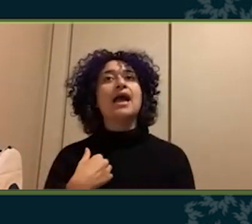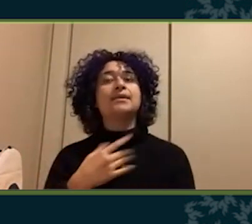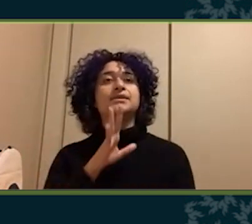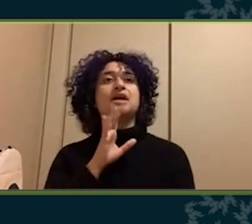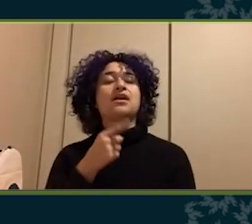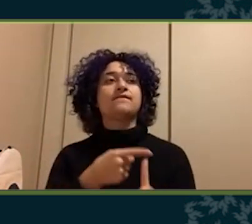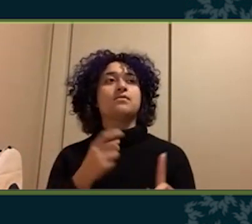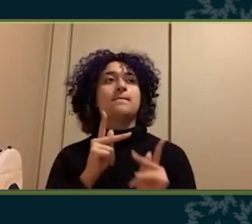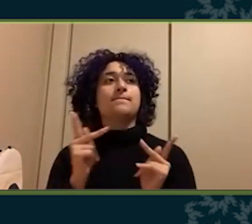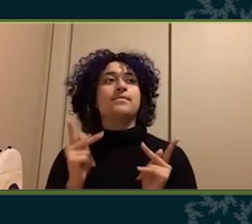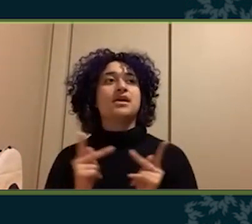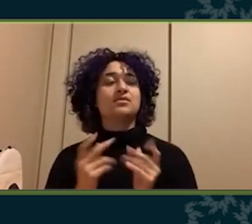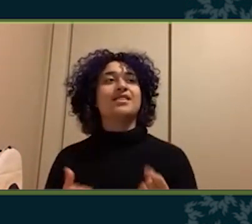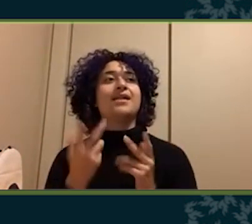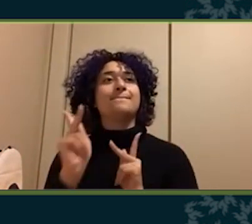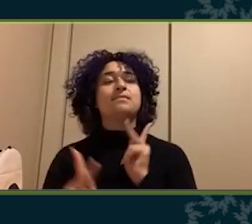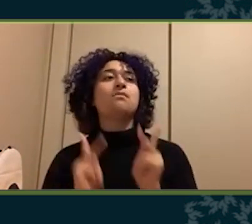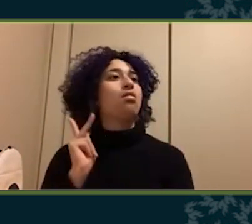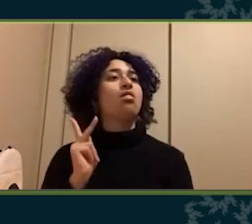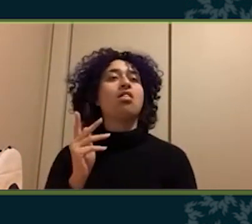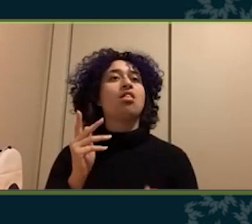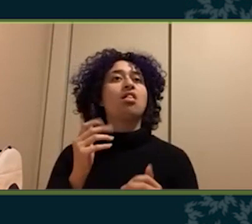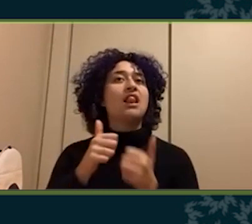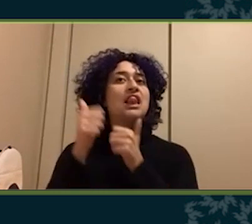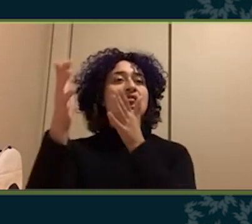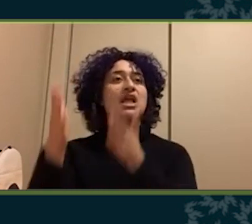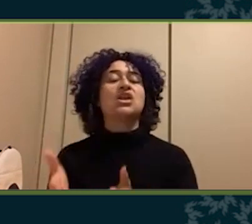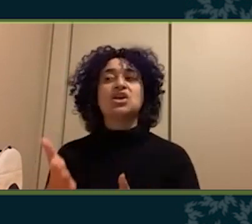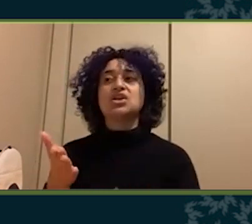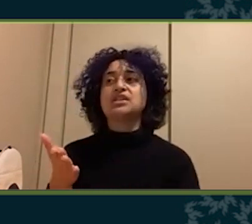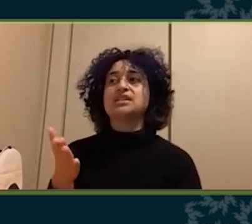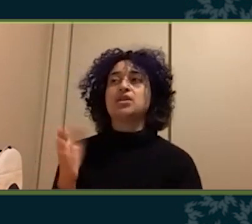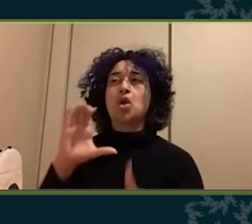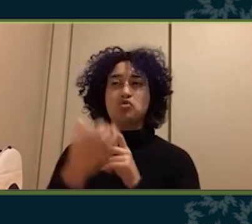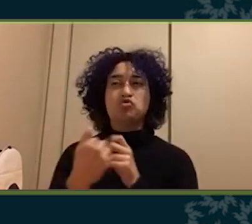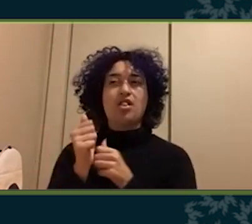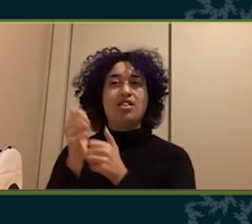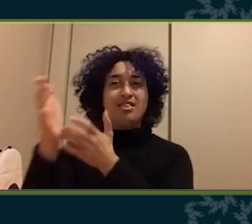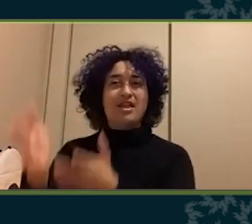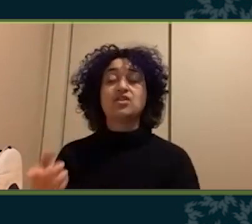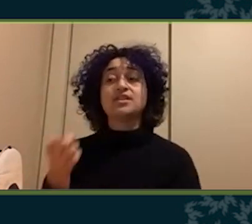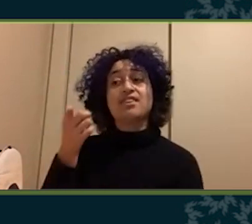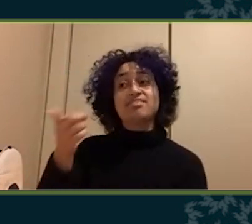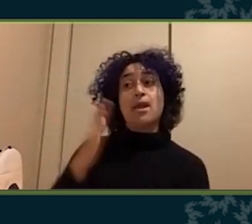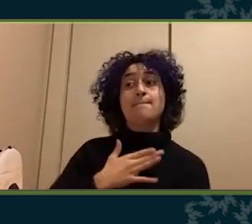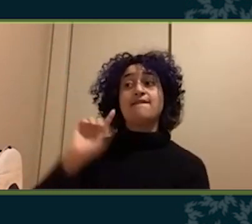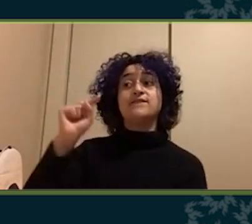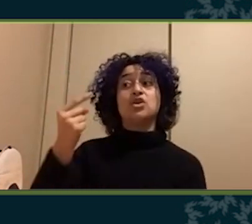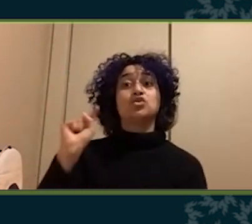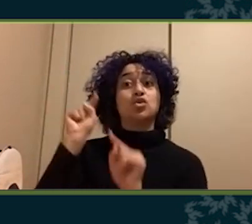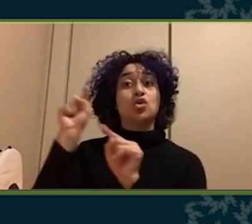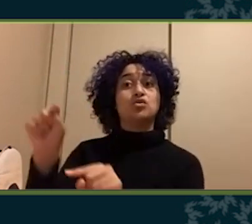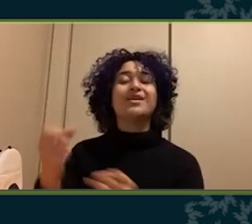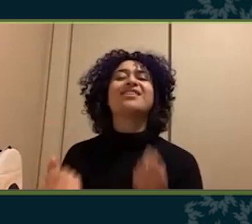of people leaders, and they, I would say, are my first go-to, and a lot of HR people's